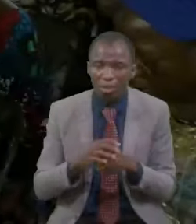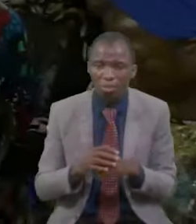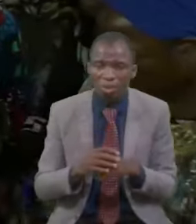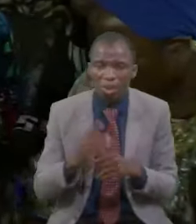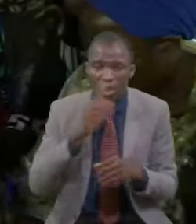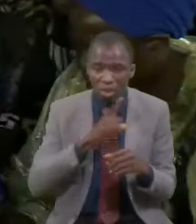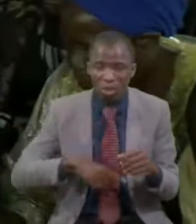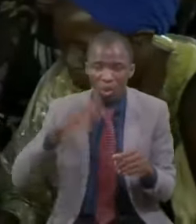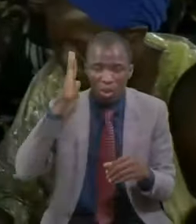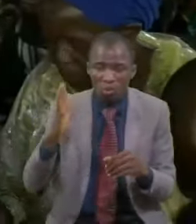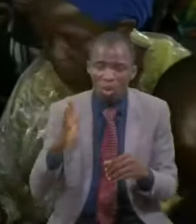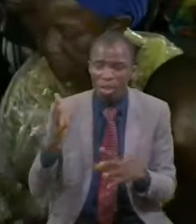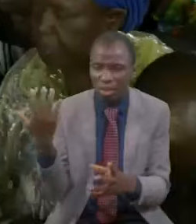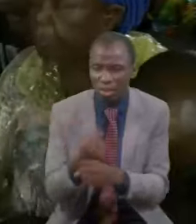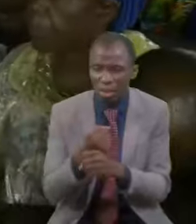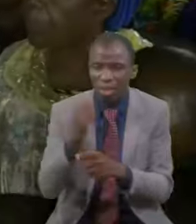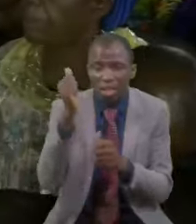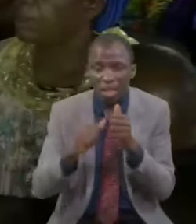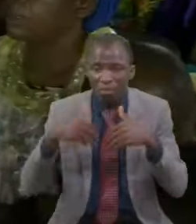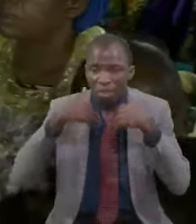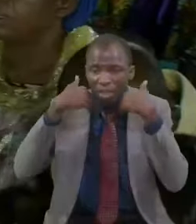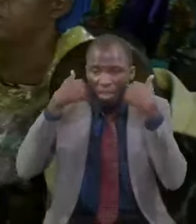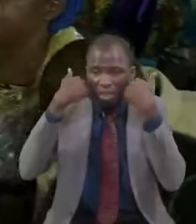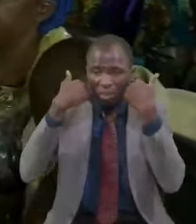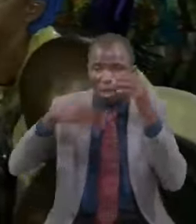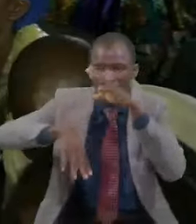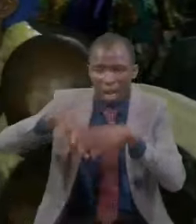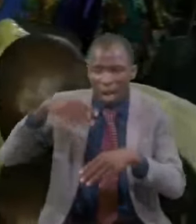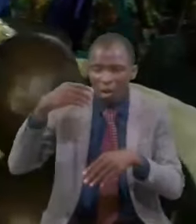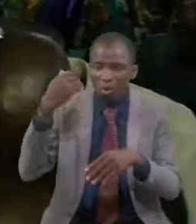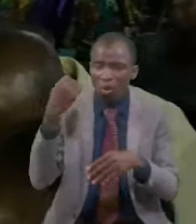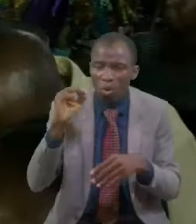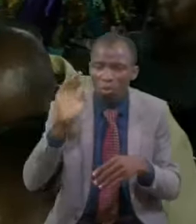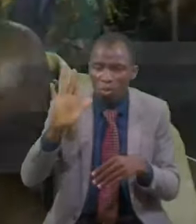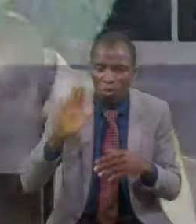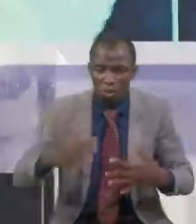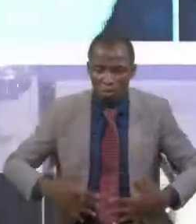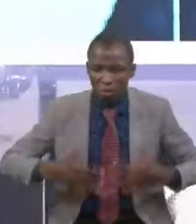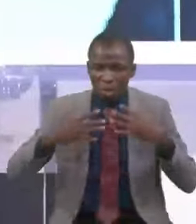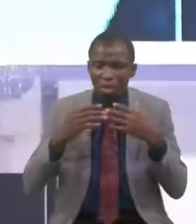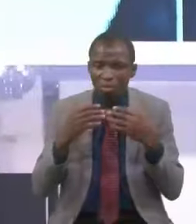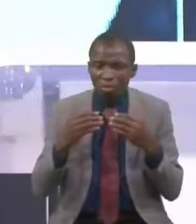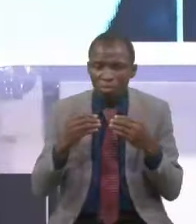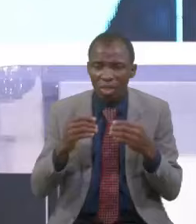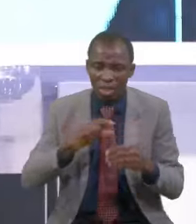take every shame out of your life. Guilt out of your